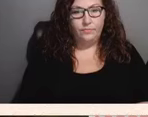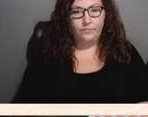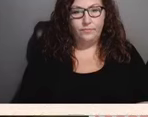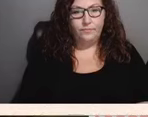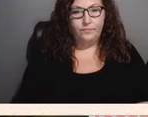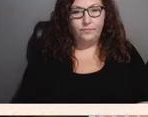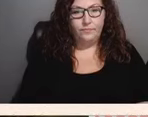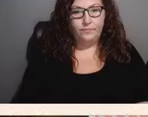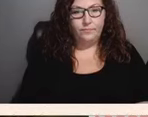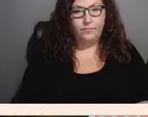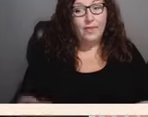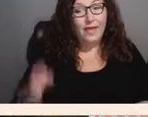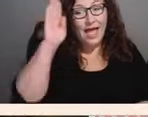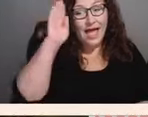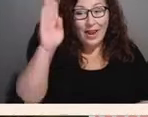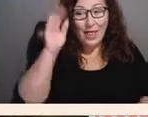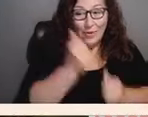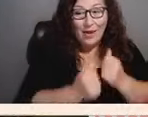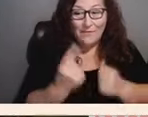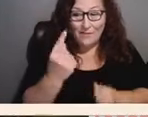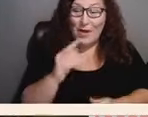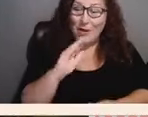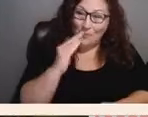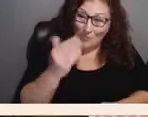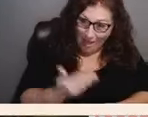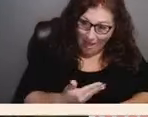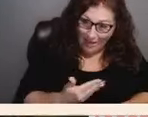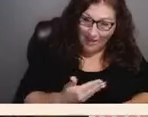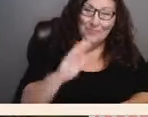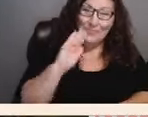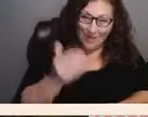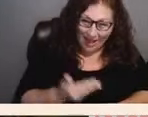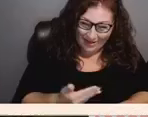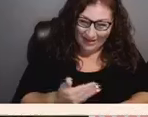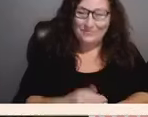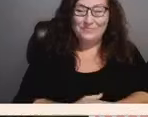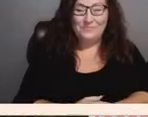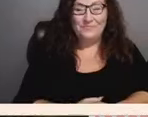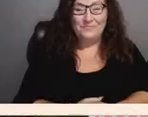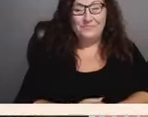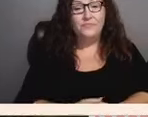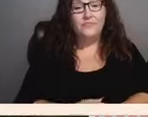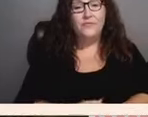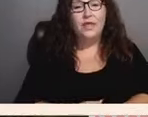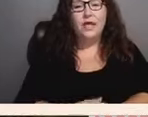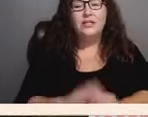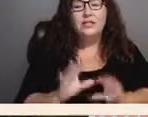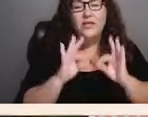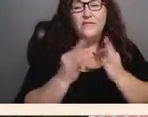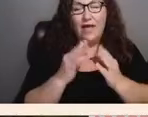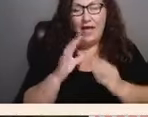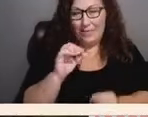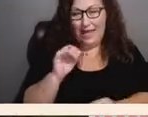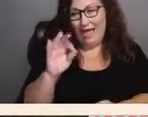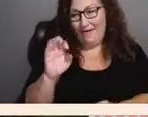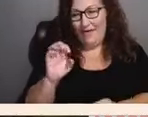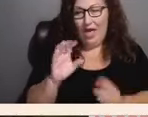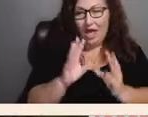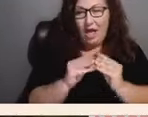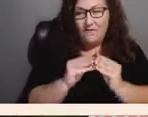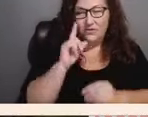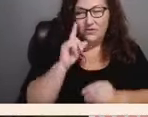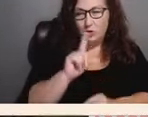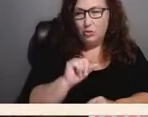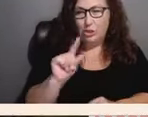Hello everyone, welcome, welcome, welcome to the Family Cafe Conference for 2020. As you already